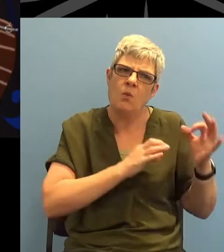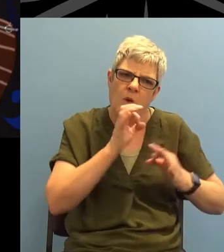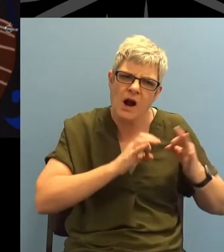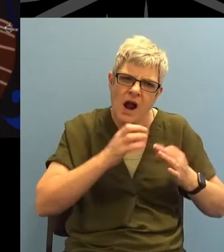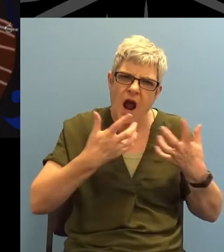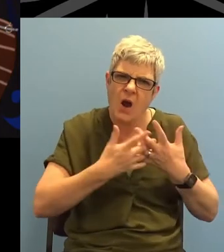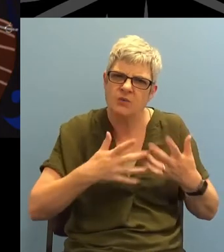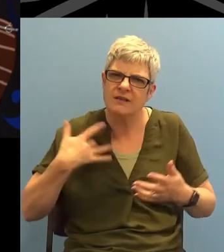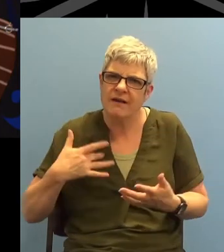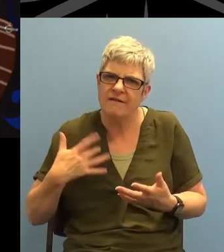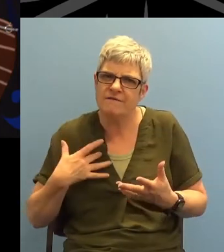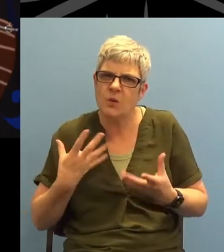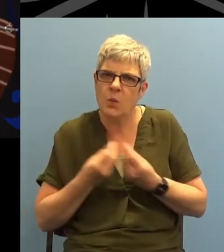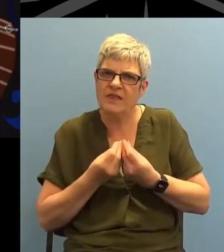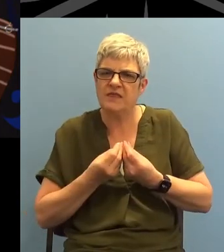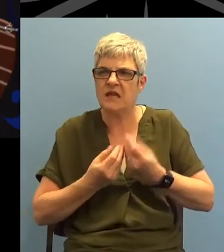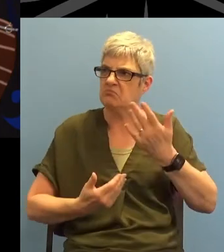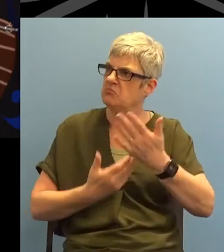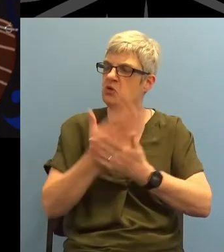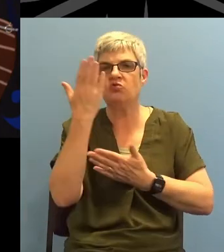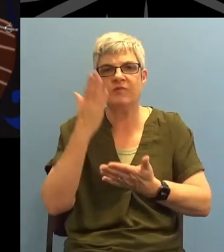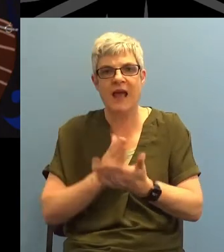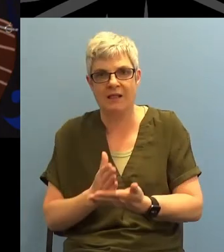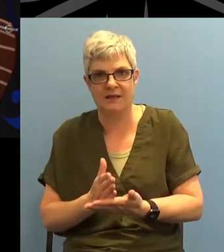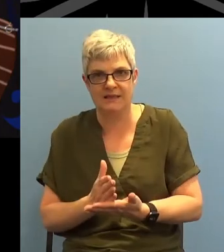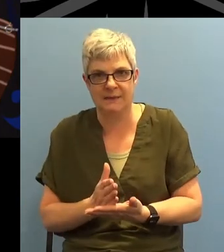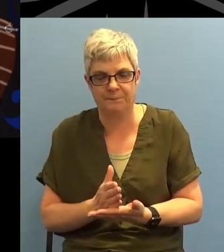with that new reality.